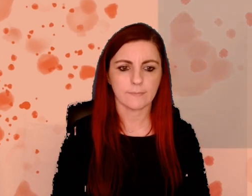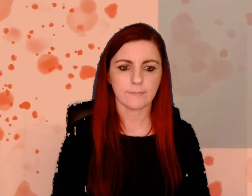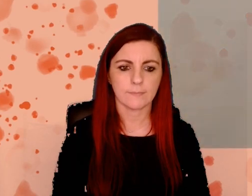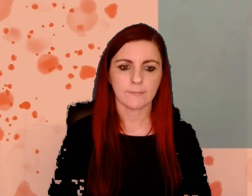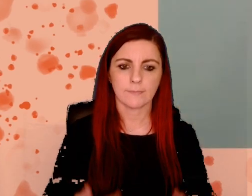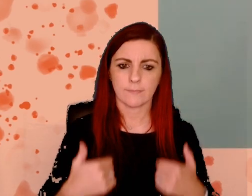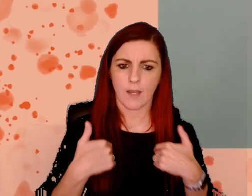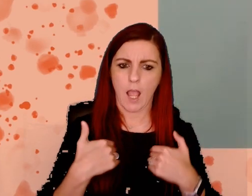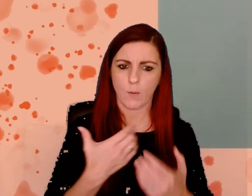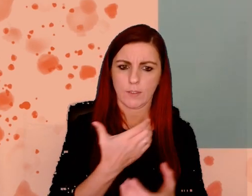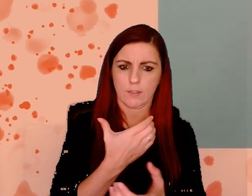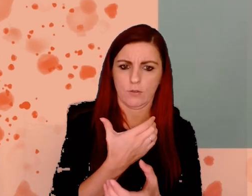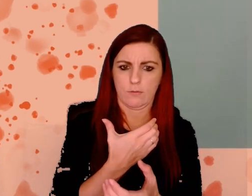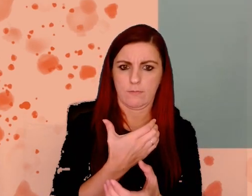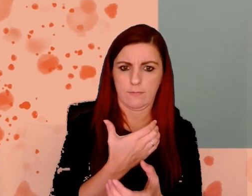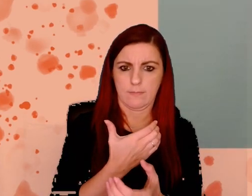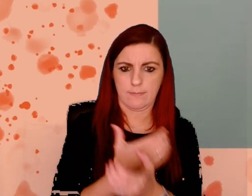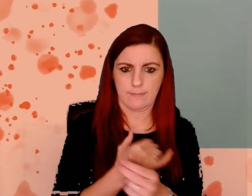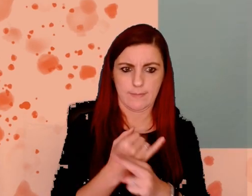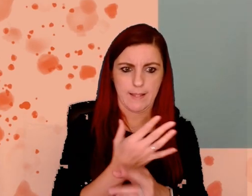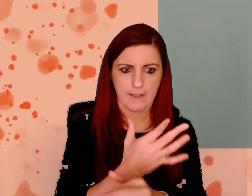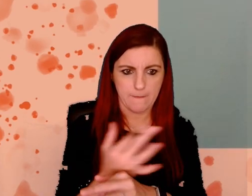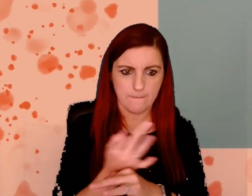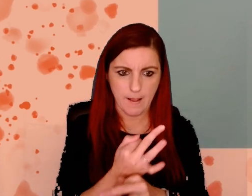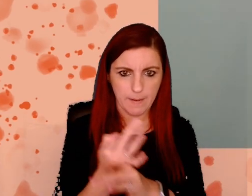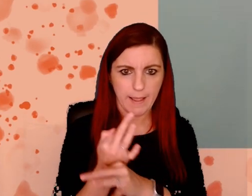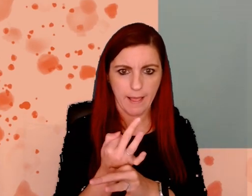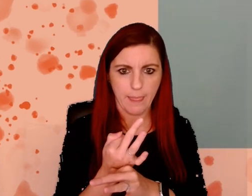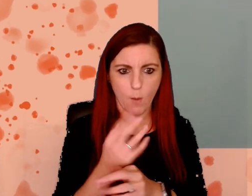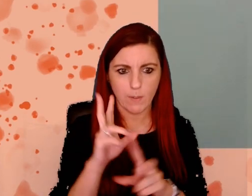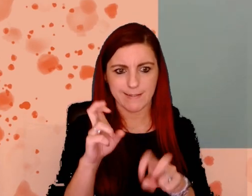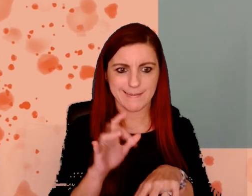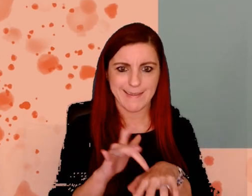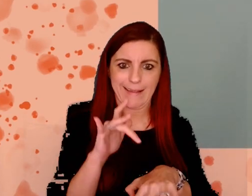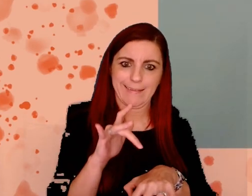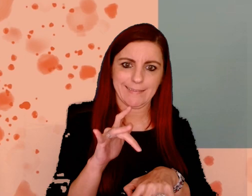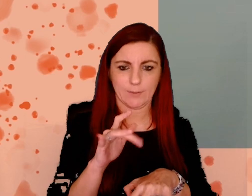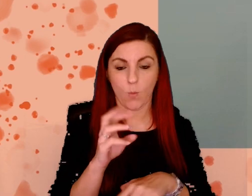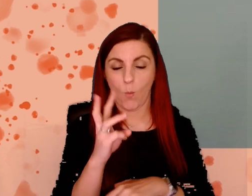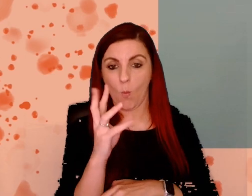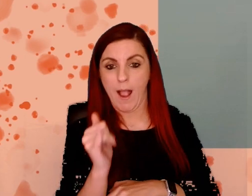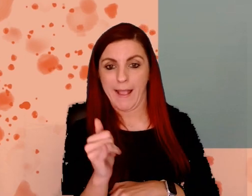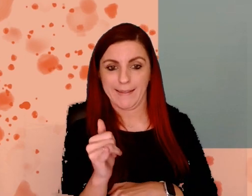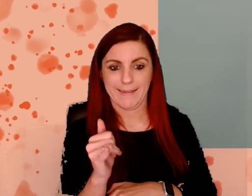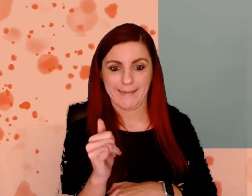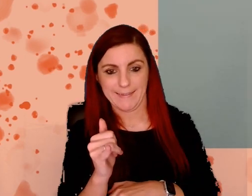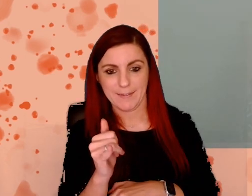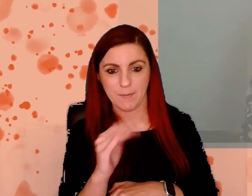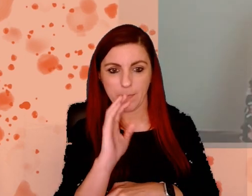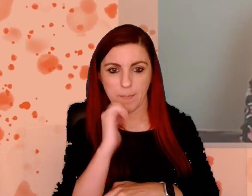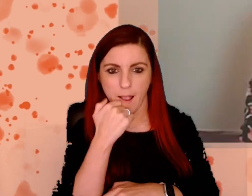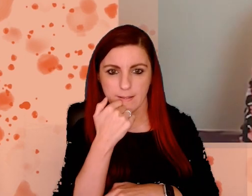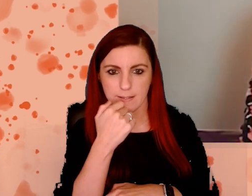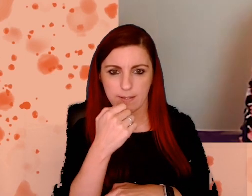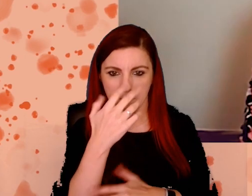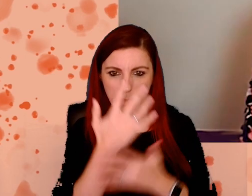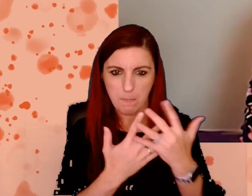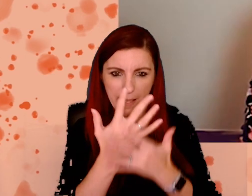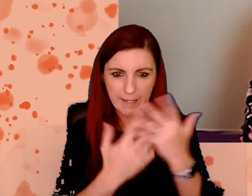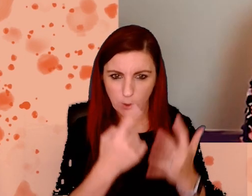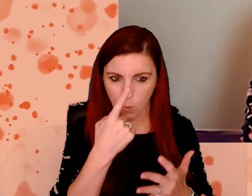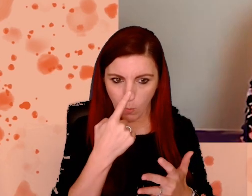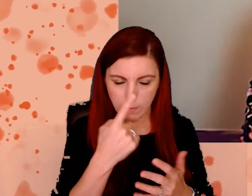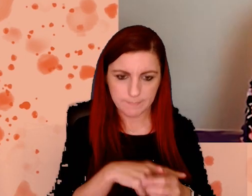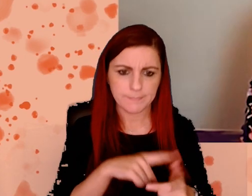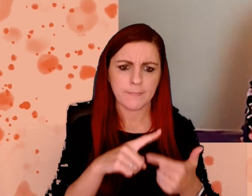And I was the child in the family that was delicate. Reason why? I was getting all these nosebleeds. I started